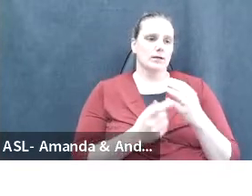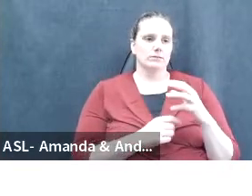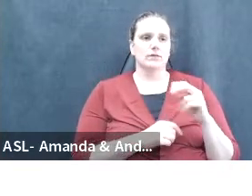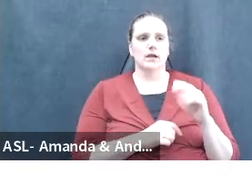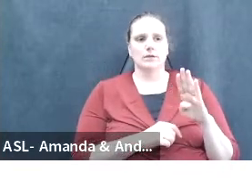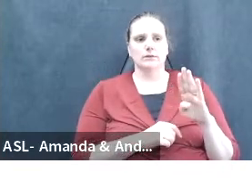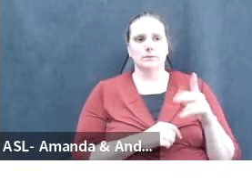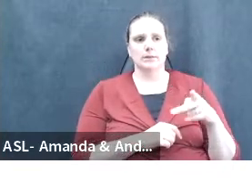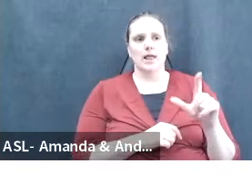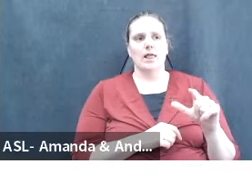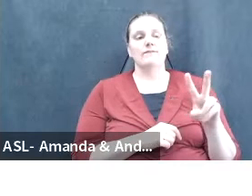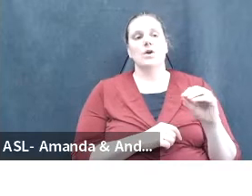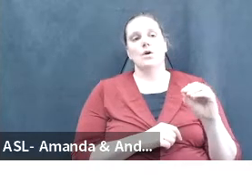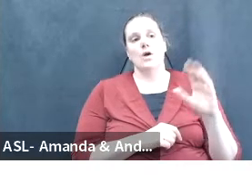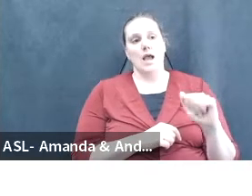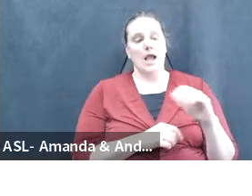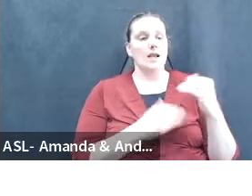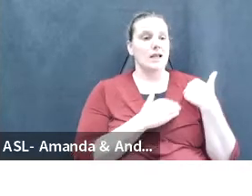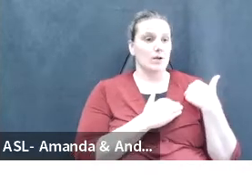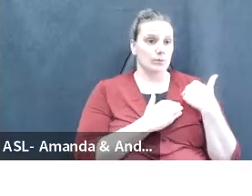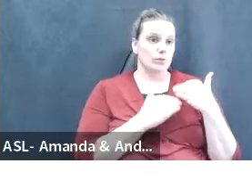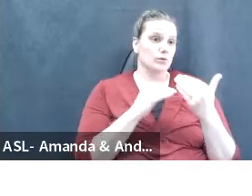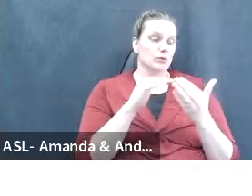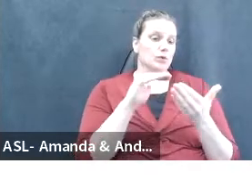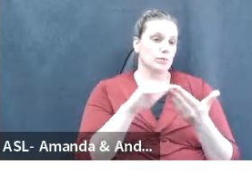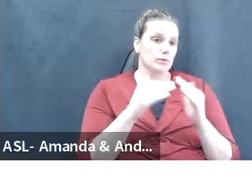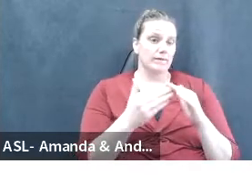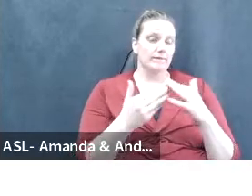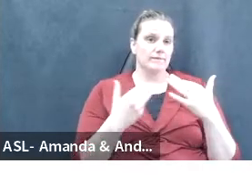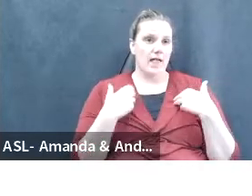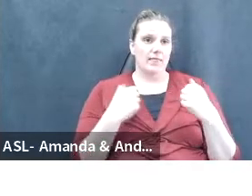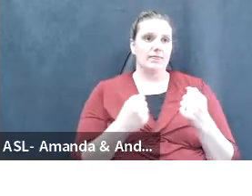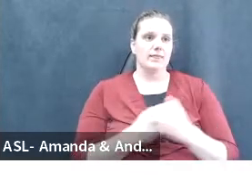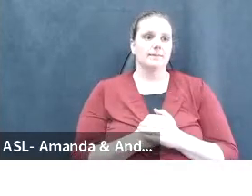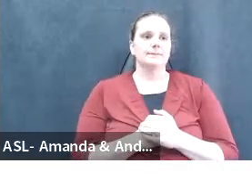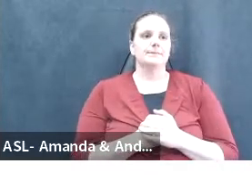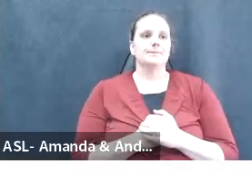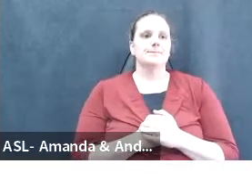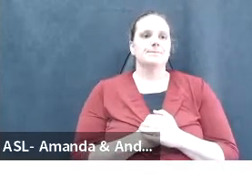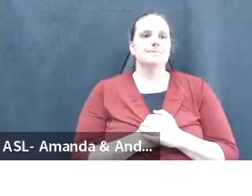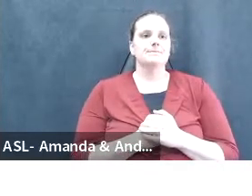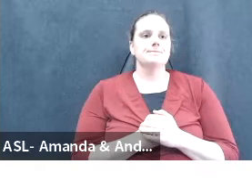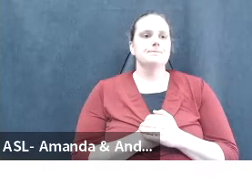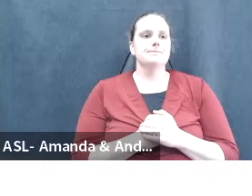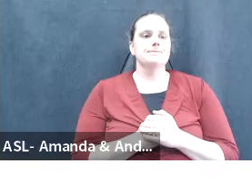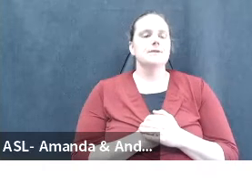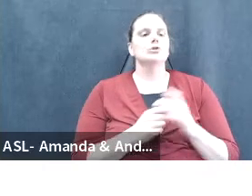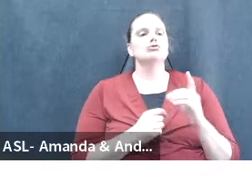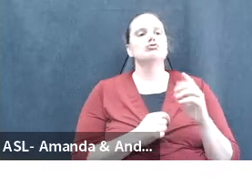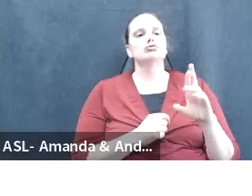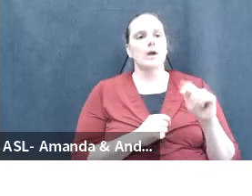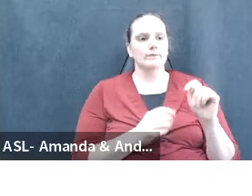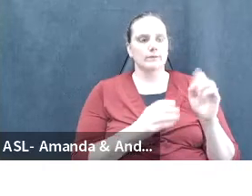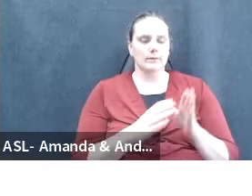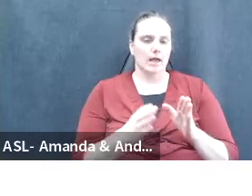the VOA, and Accountable Community of Health, ACHs. So the draft plan uses a system of